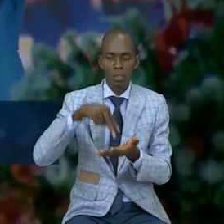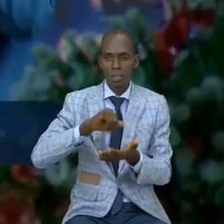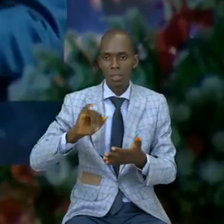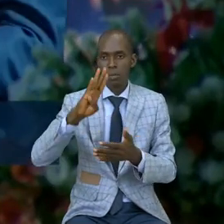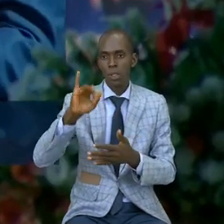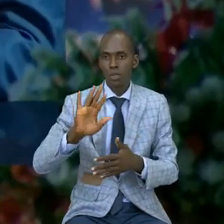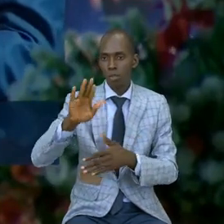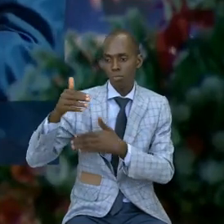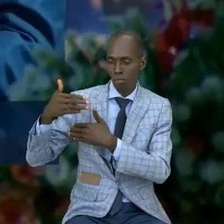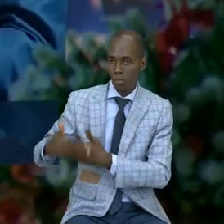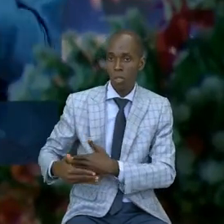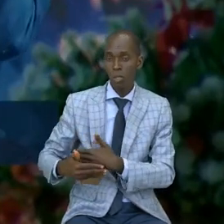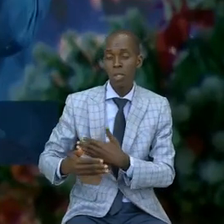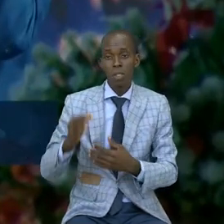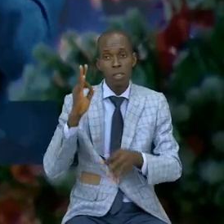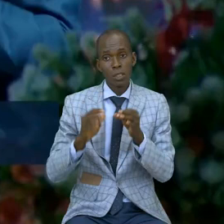the flag.